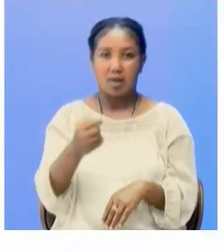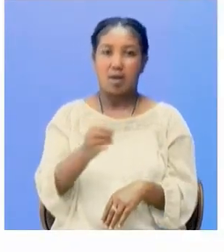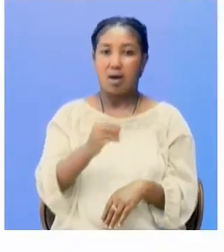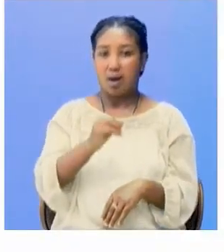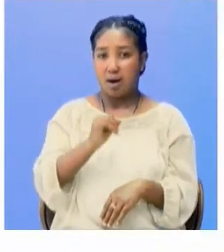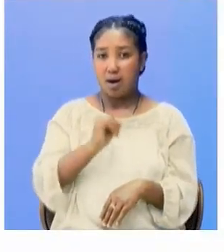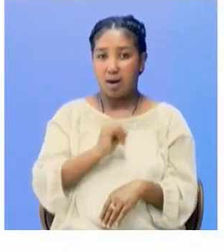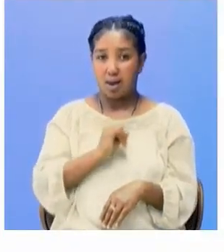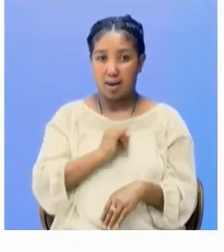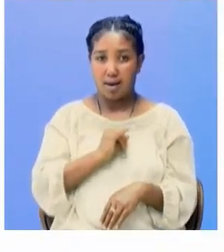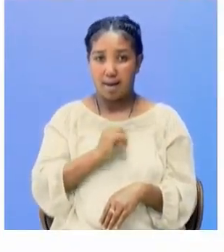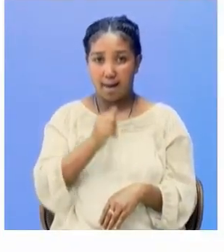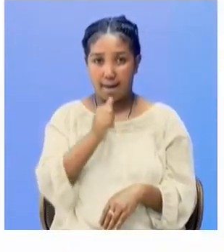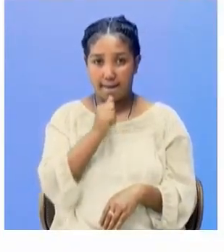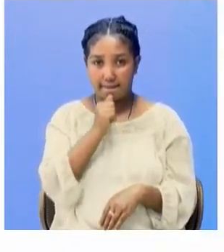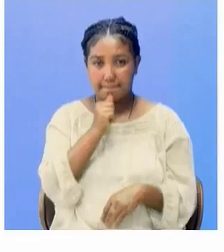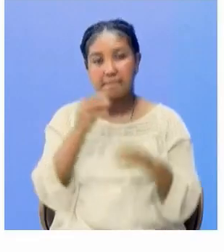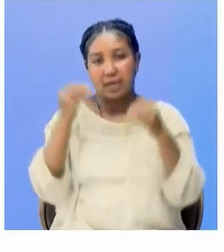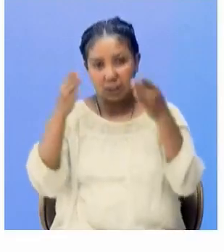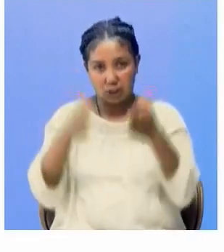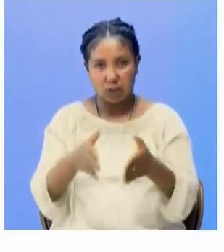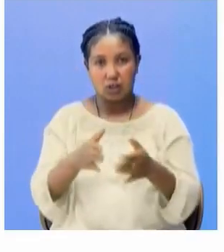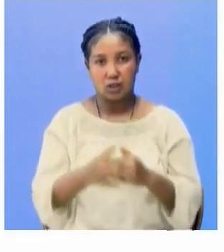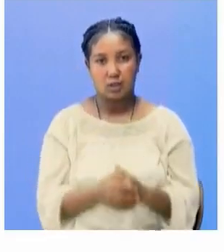am a teacher.